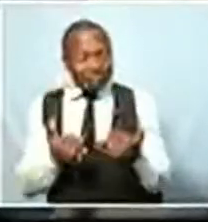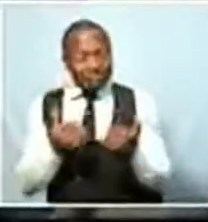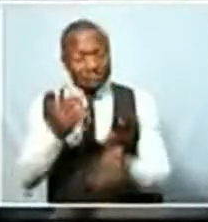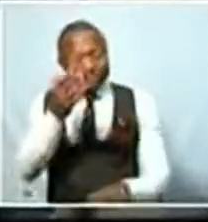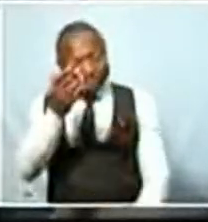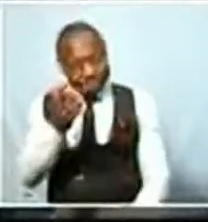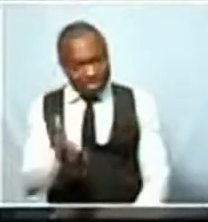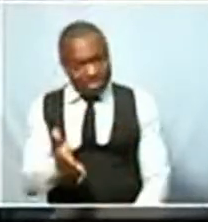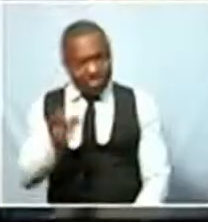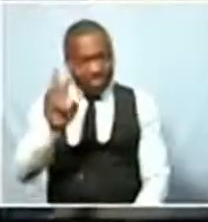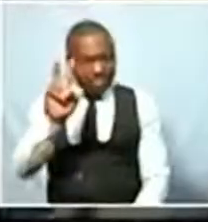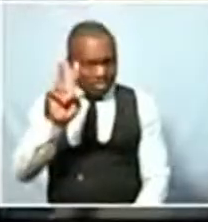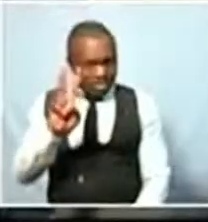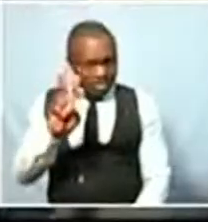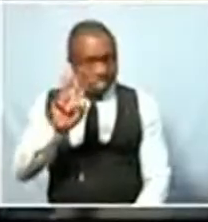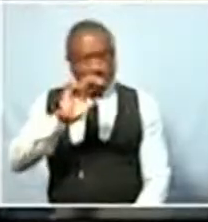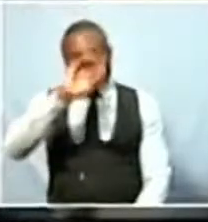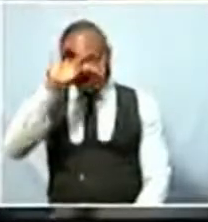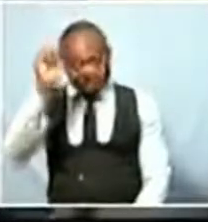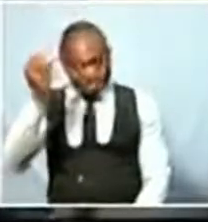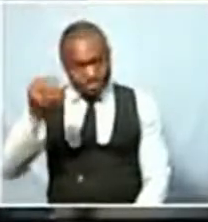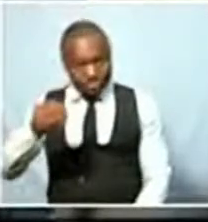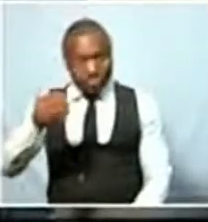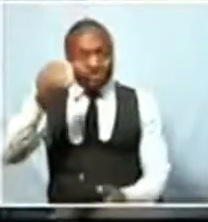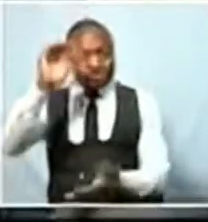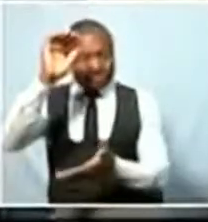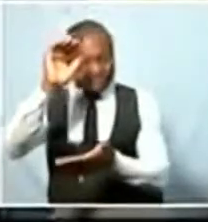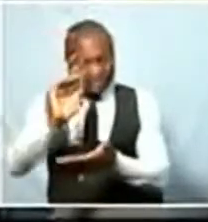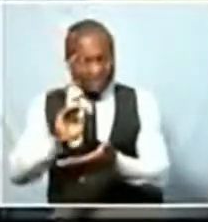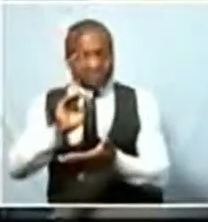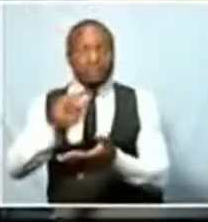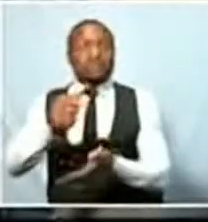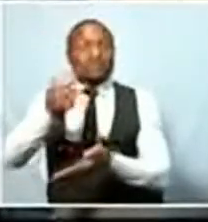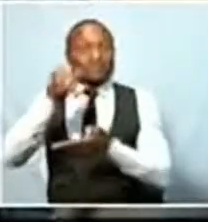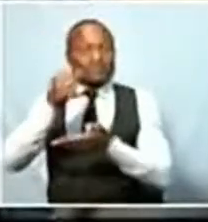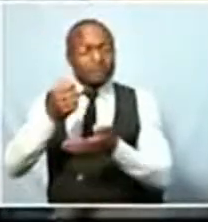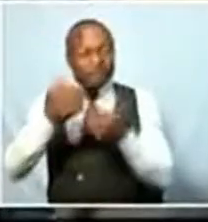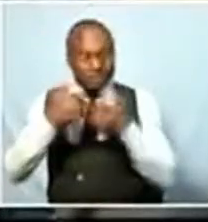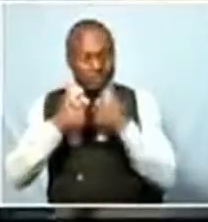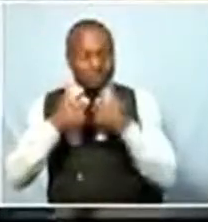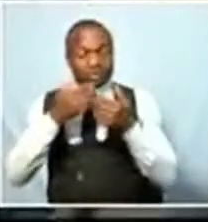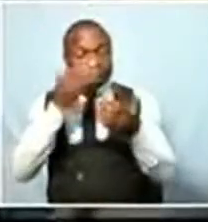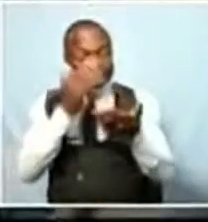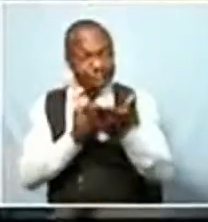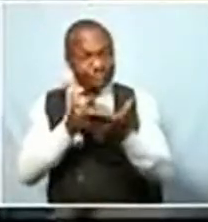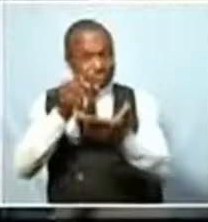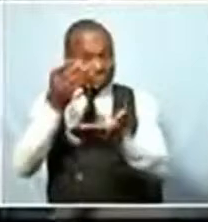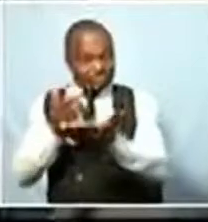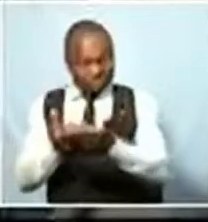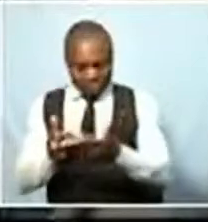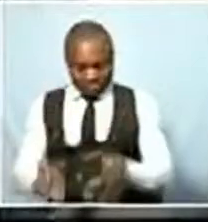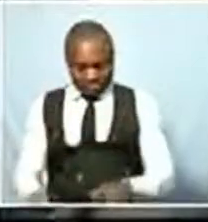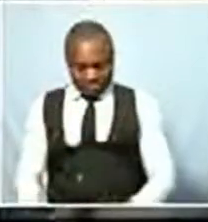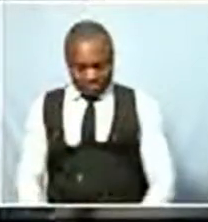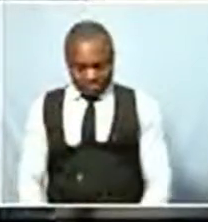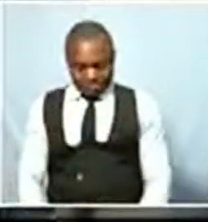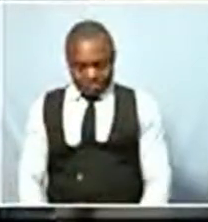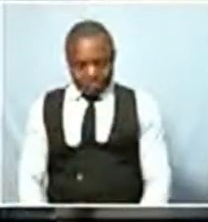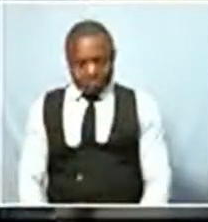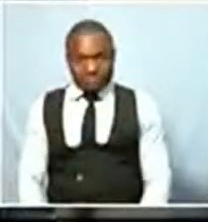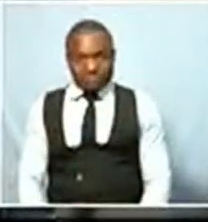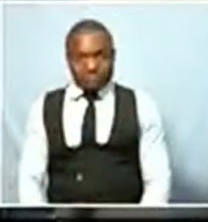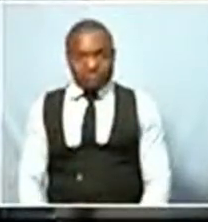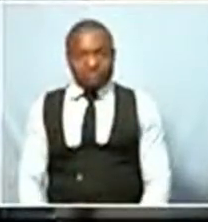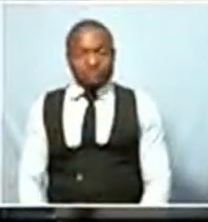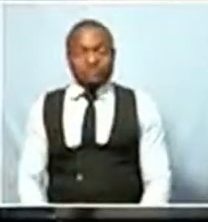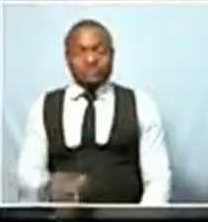2% decrease in the budget. Then we have got this, of course we are yet to